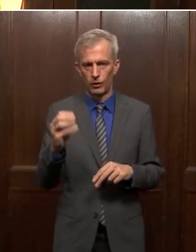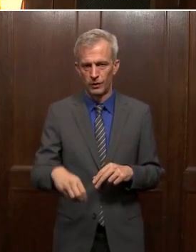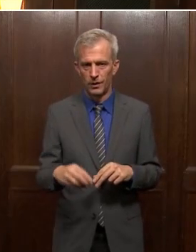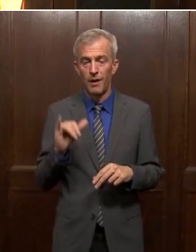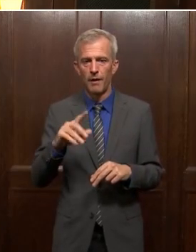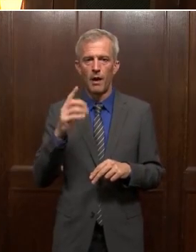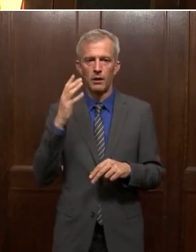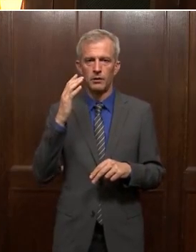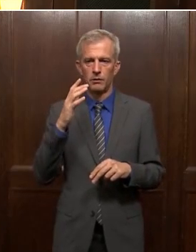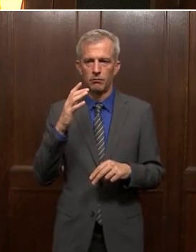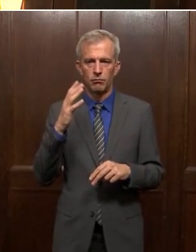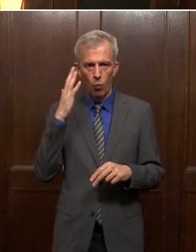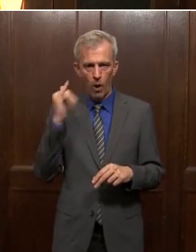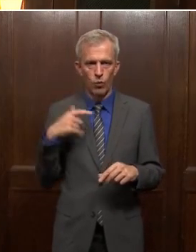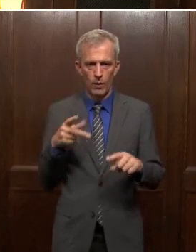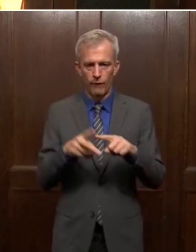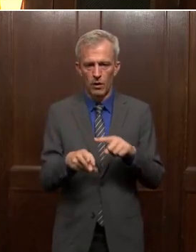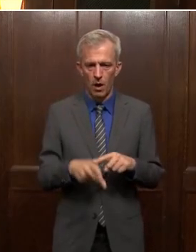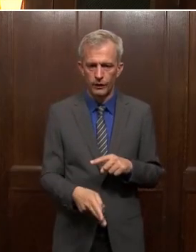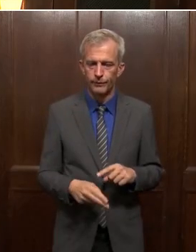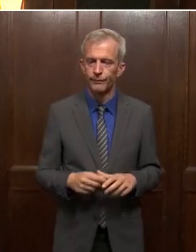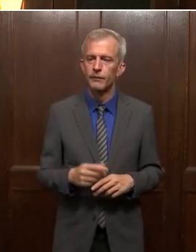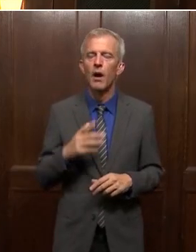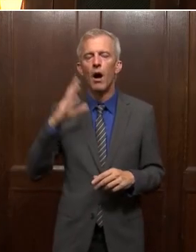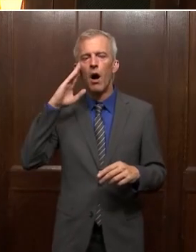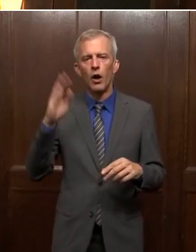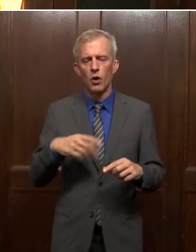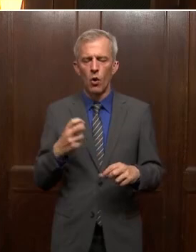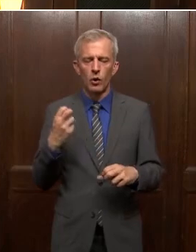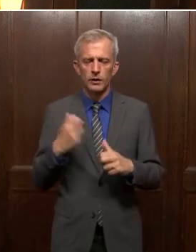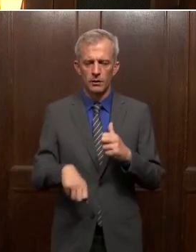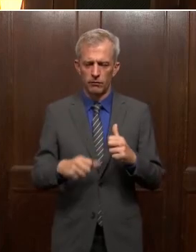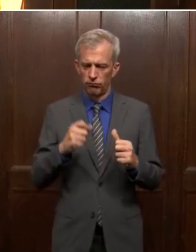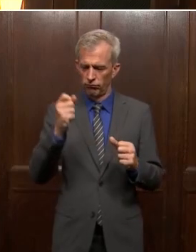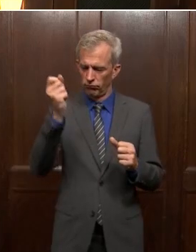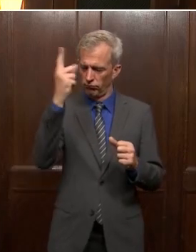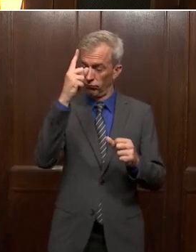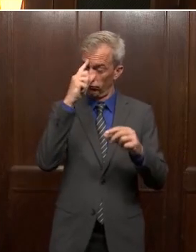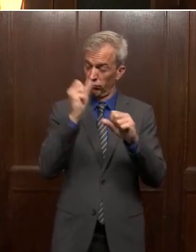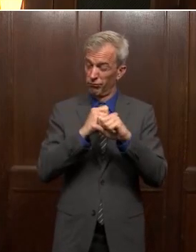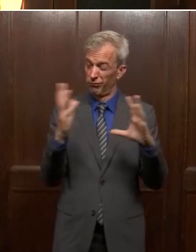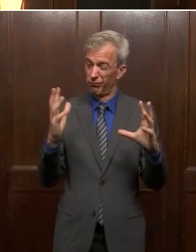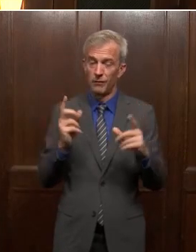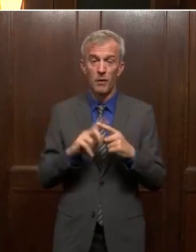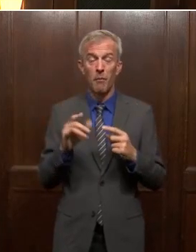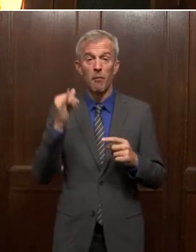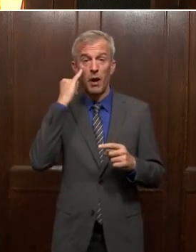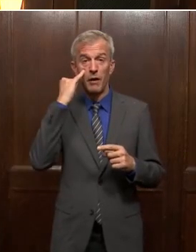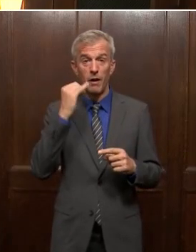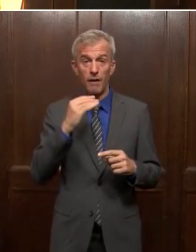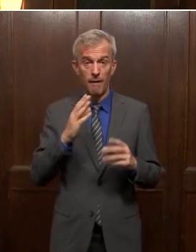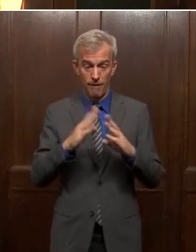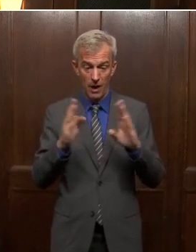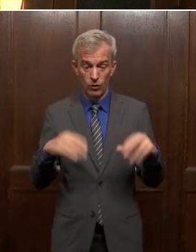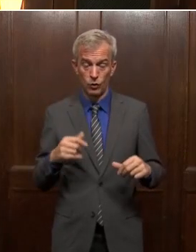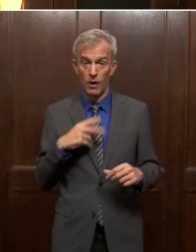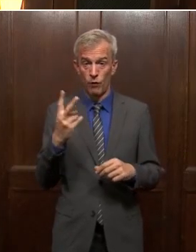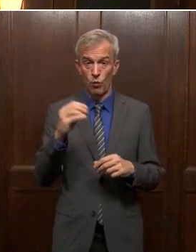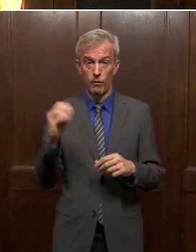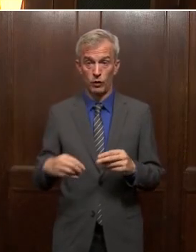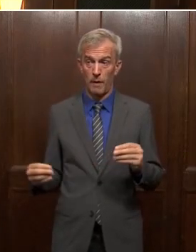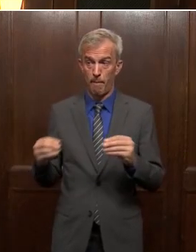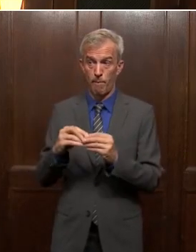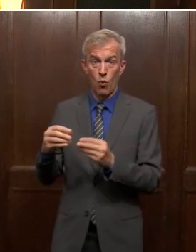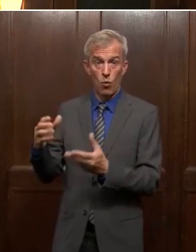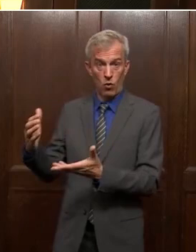cuts come from. And I know that's tough for folks to kind of wrap their head around, but it's like a household. You can have 2% more come into your household,